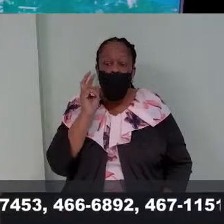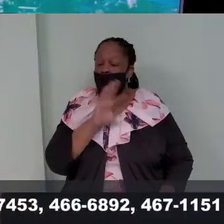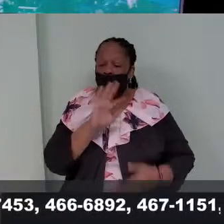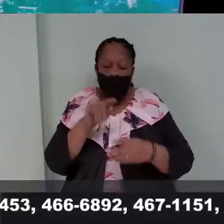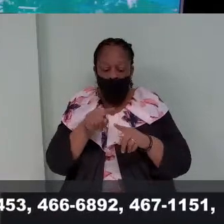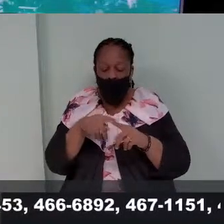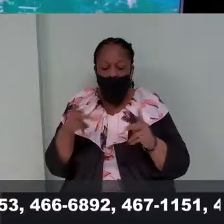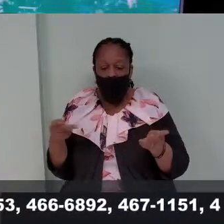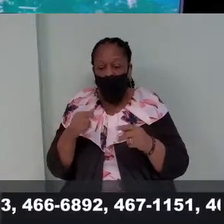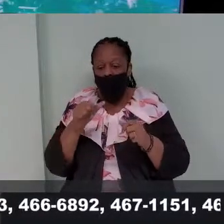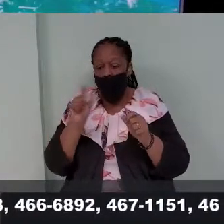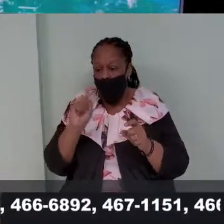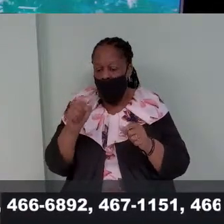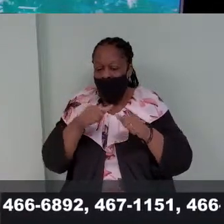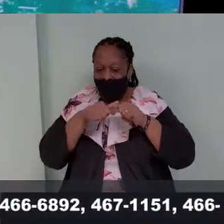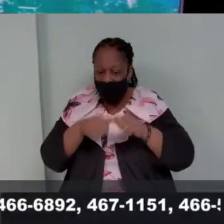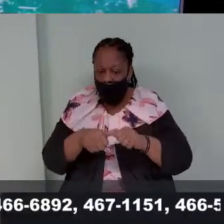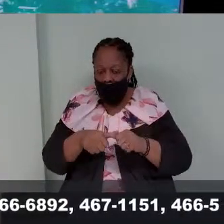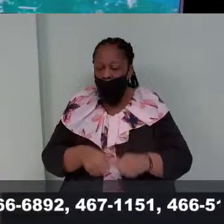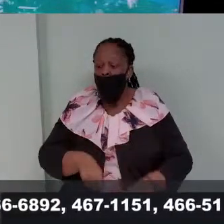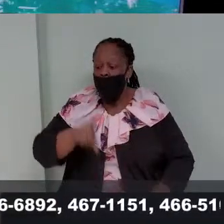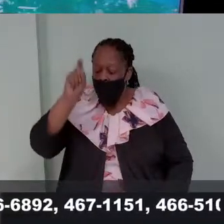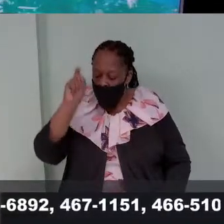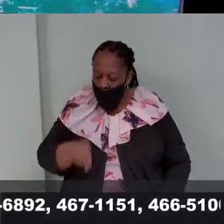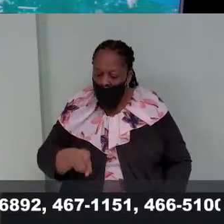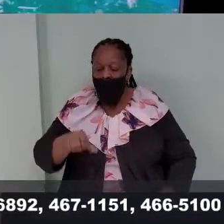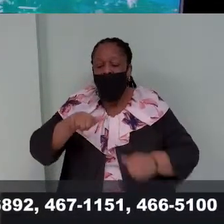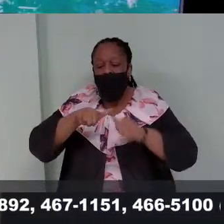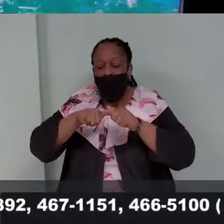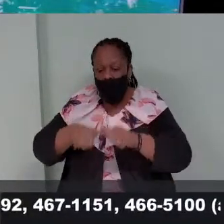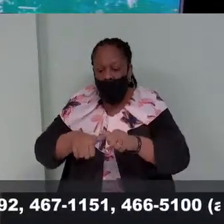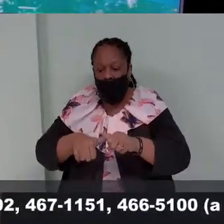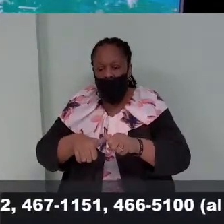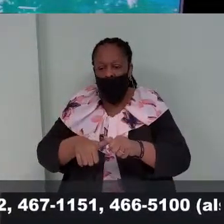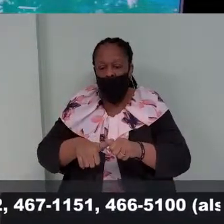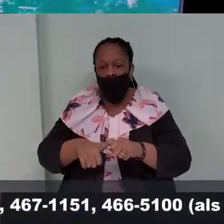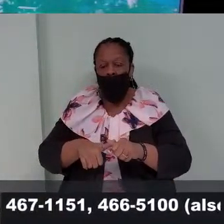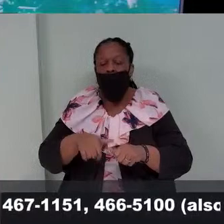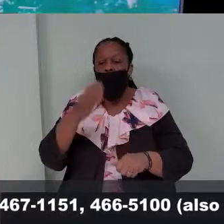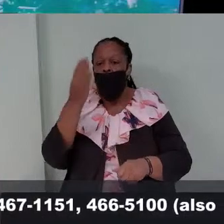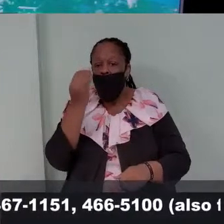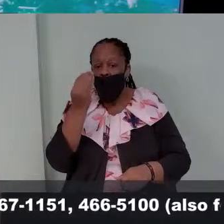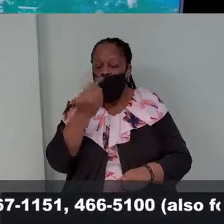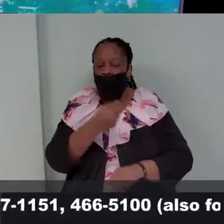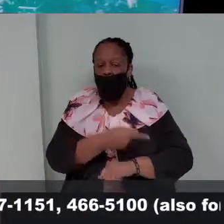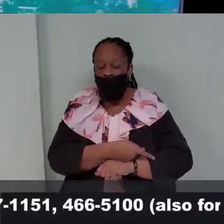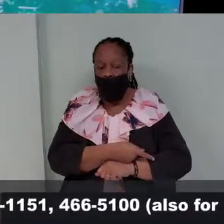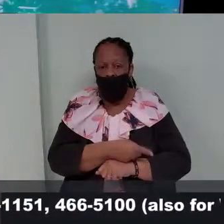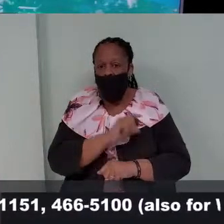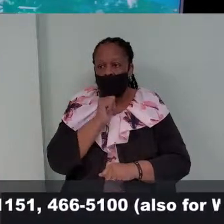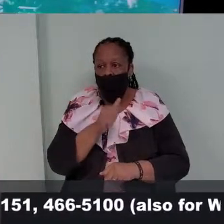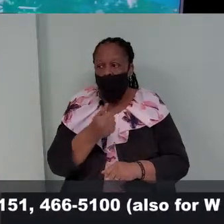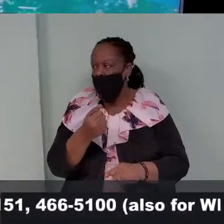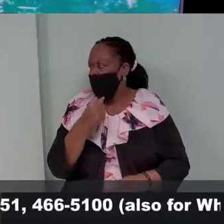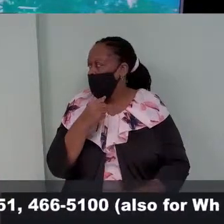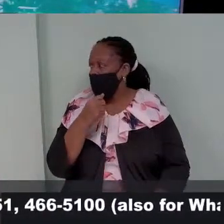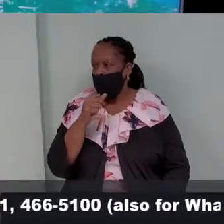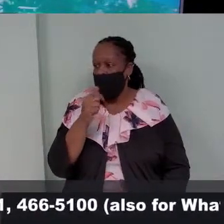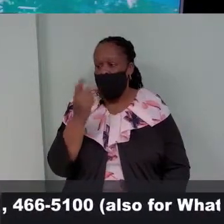and nobody will be able to leave these properties unless the securities. And critically important to note that